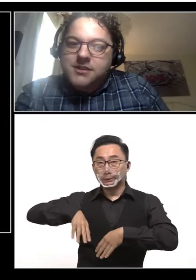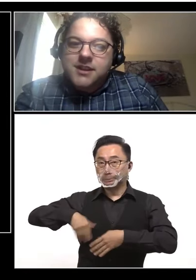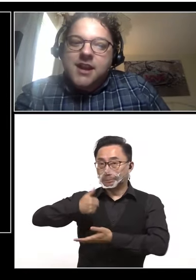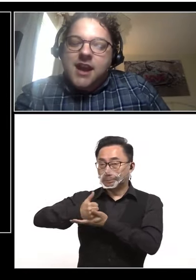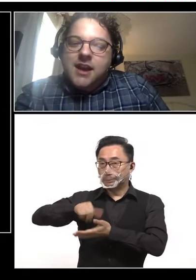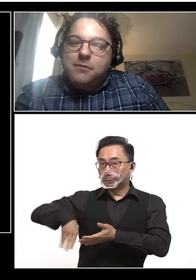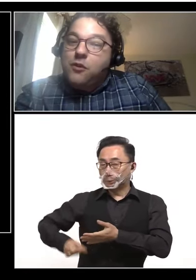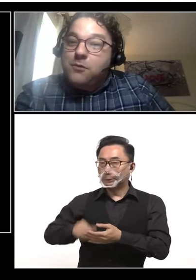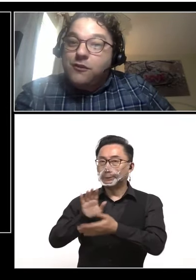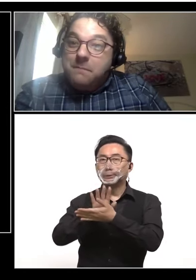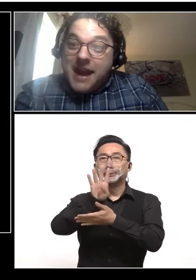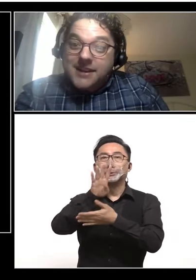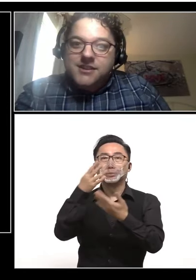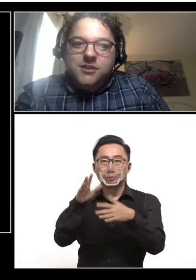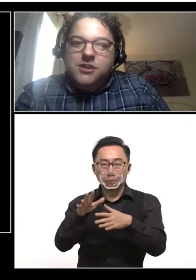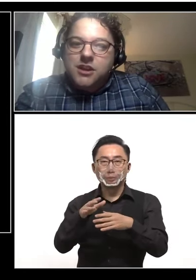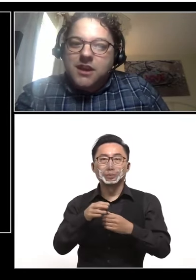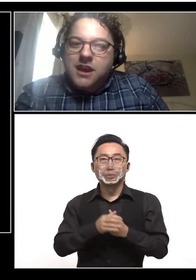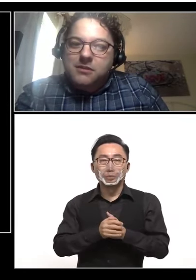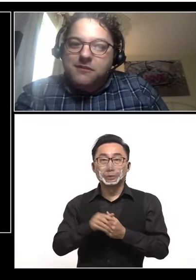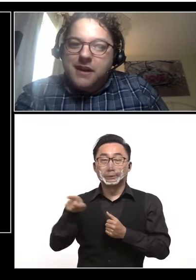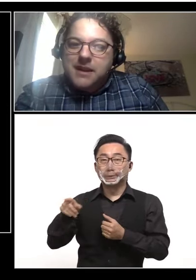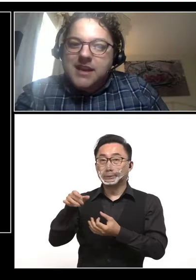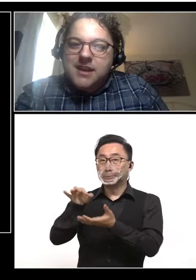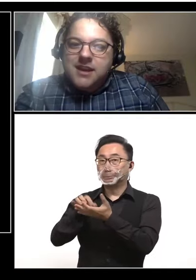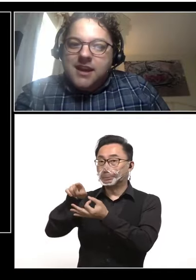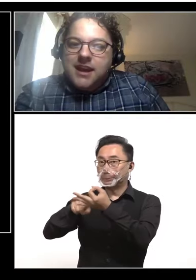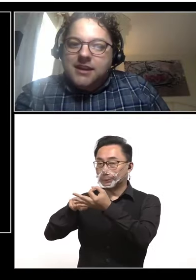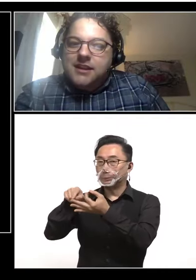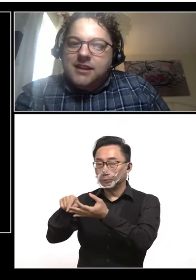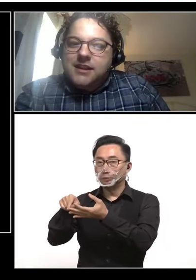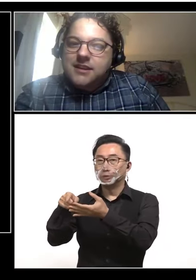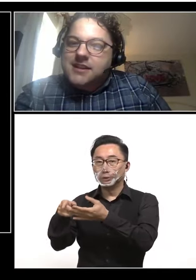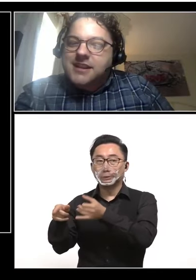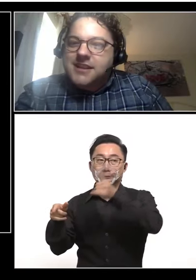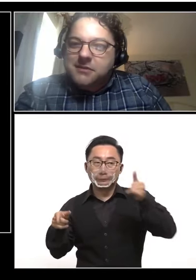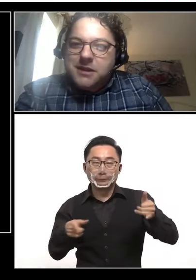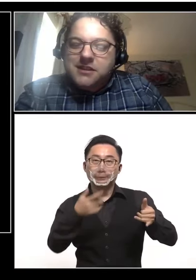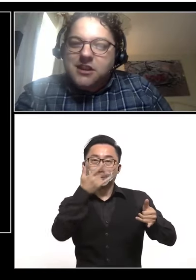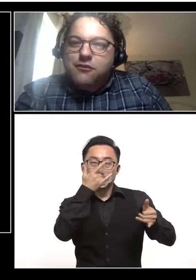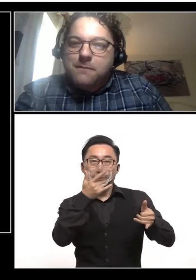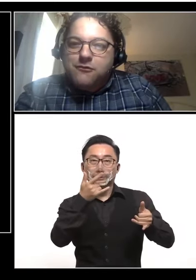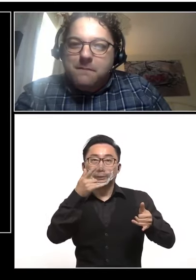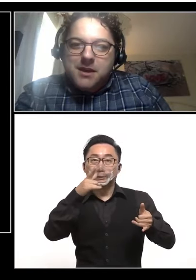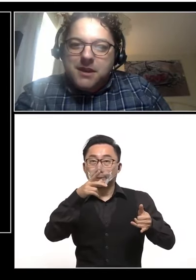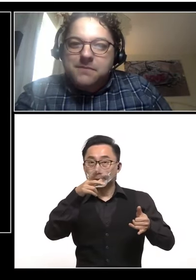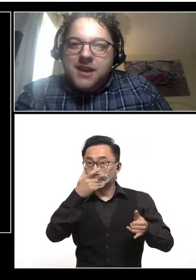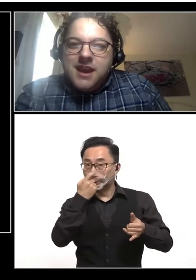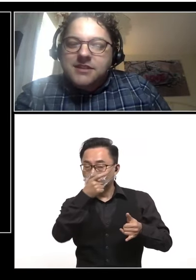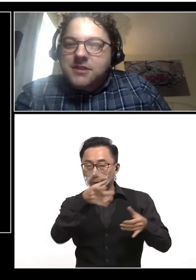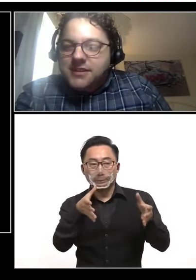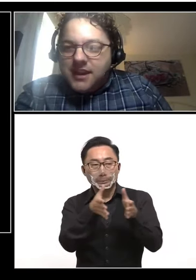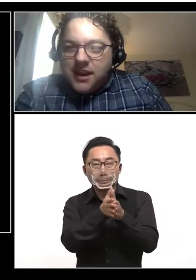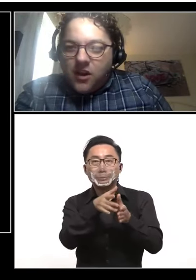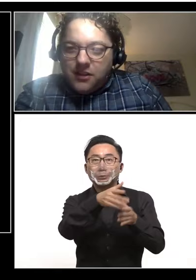Kampot before moving back to the UK with my family. And like I say, today I'm speaking to you from Birmingham. As